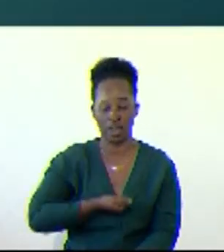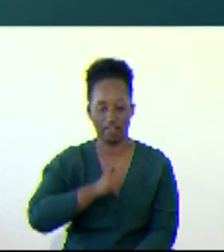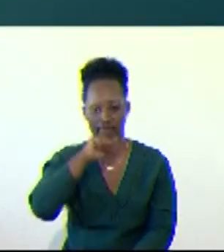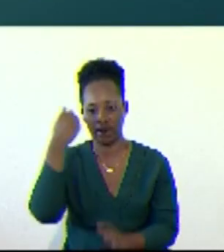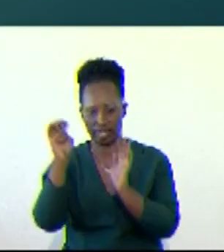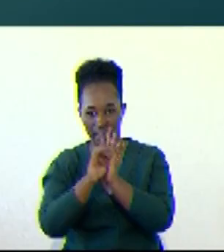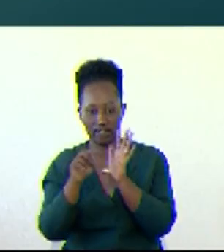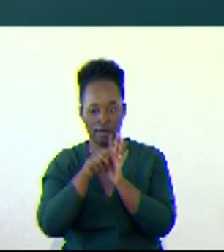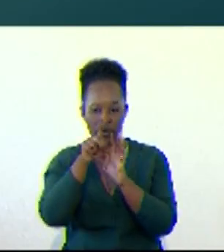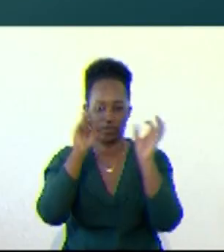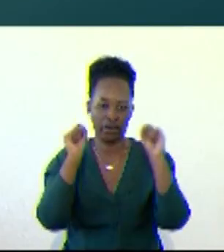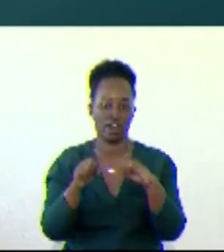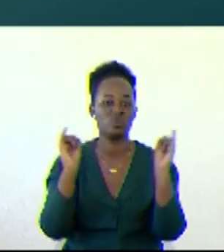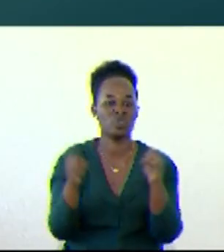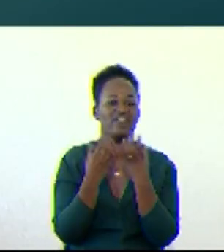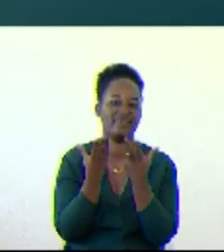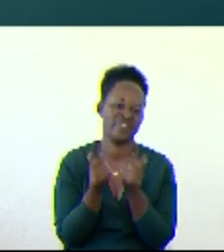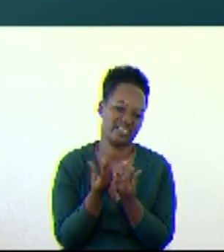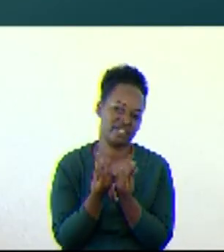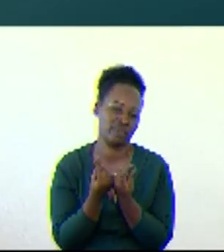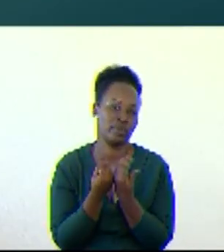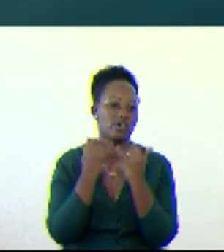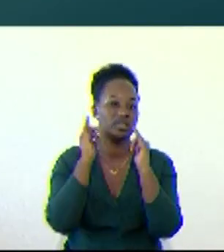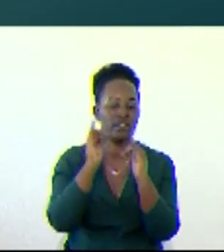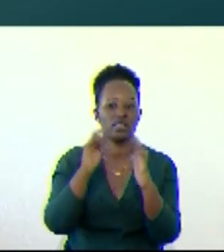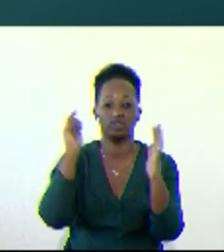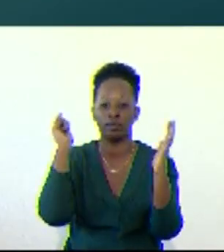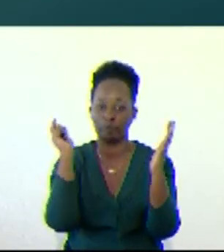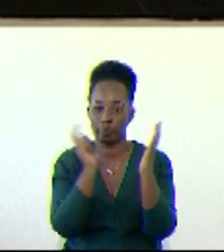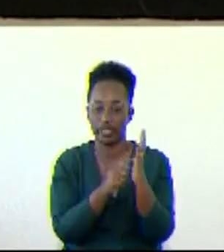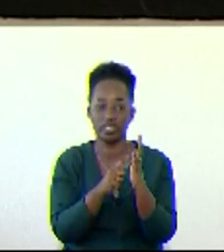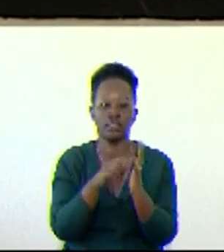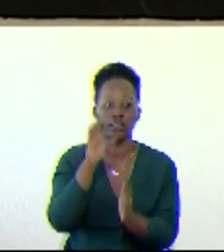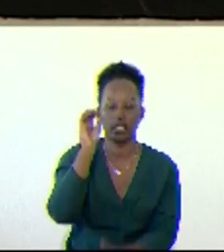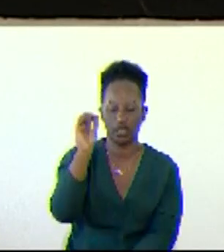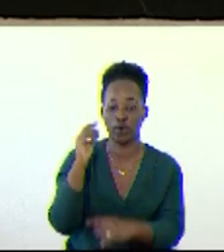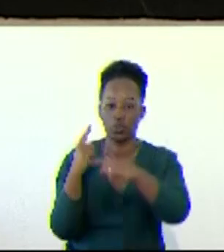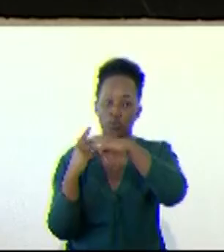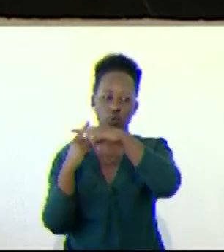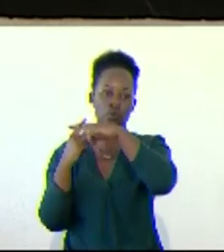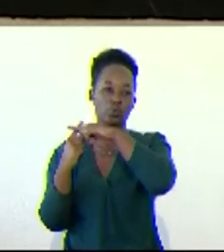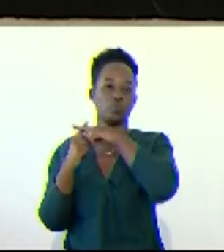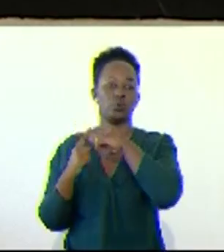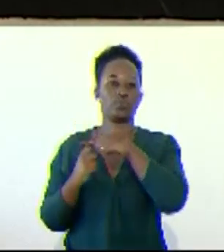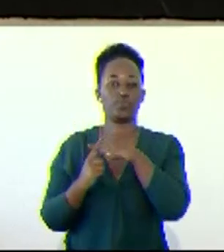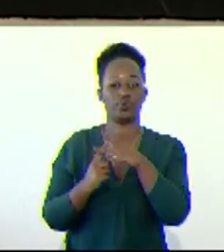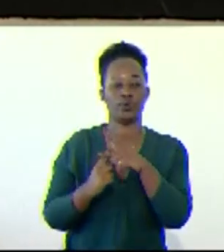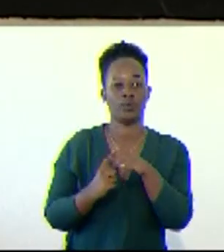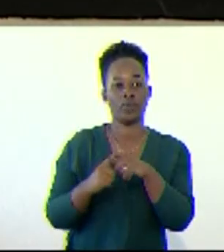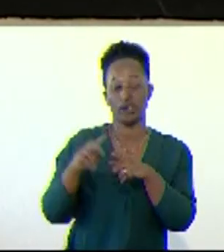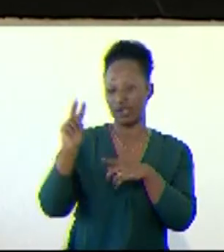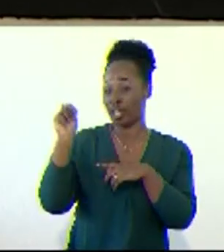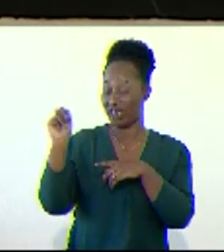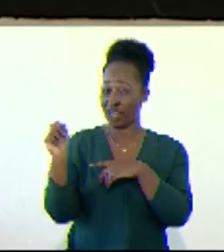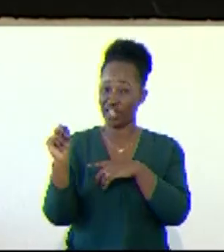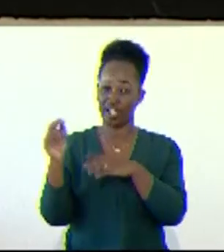try. It's very simple. Just point the oxygen to the nitrogen bearing